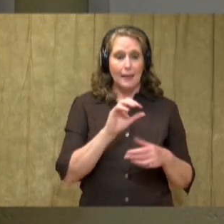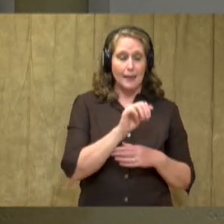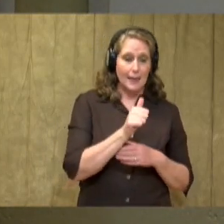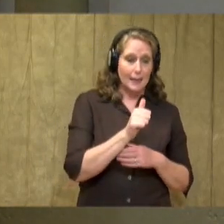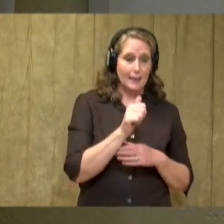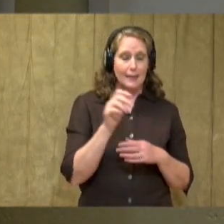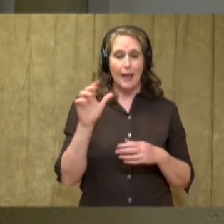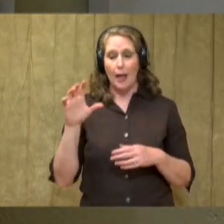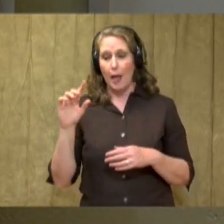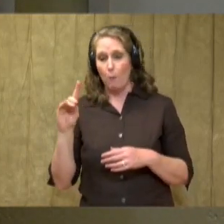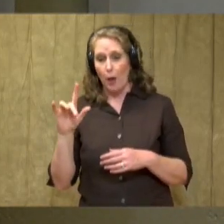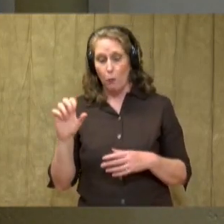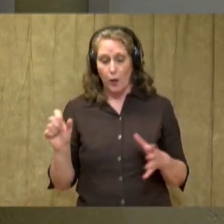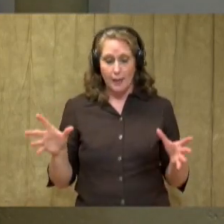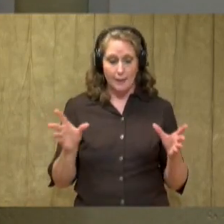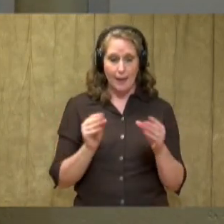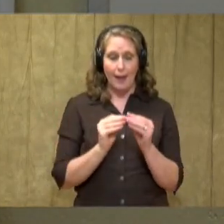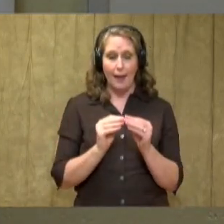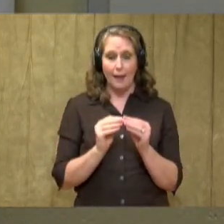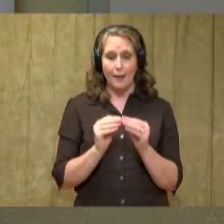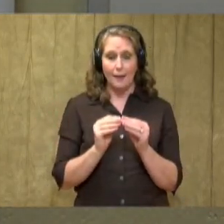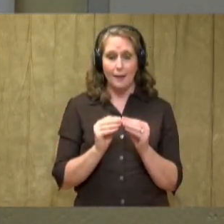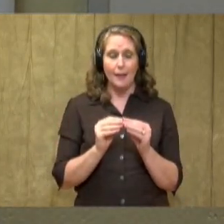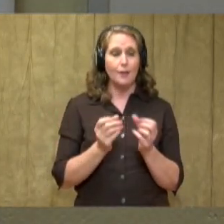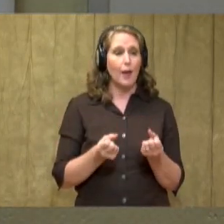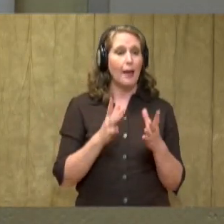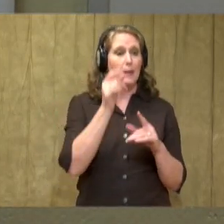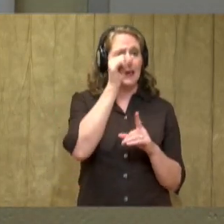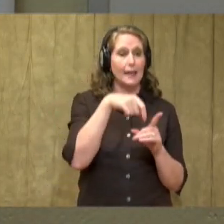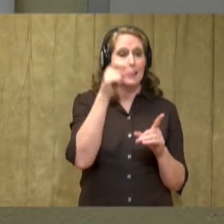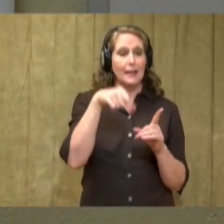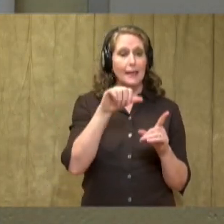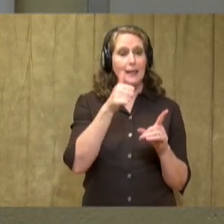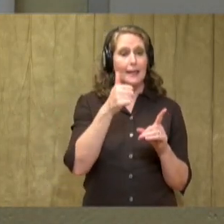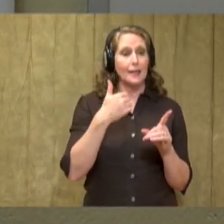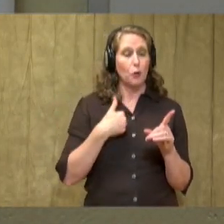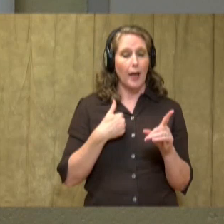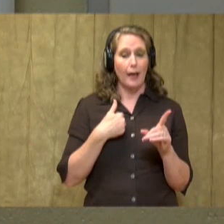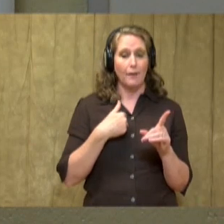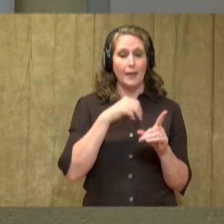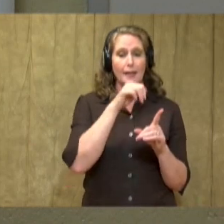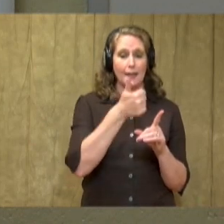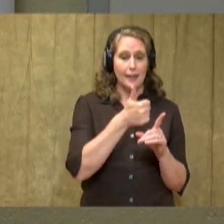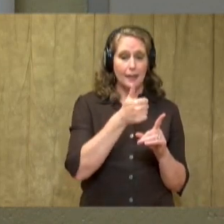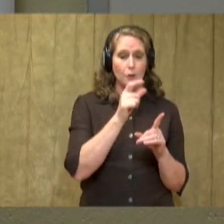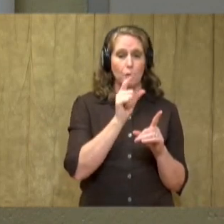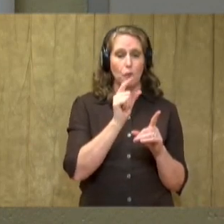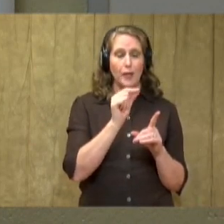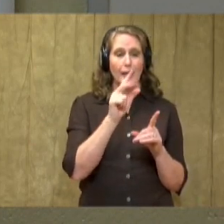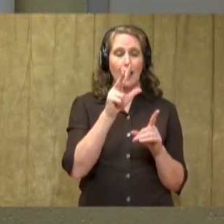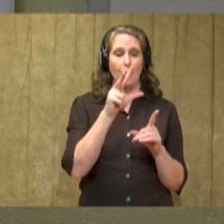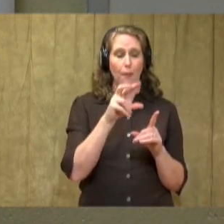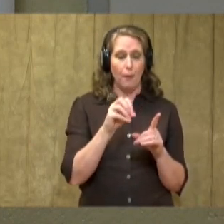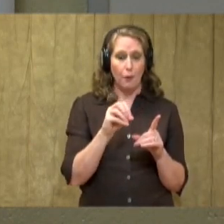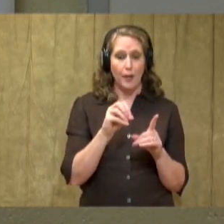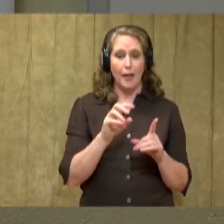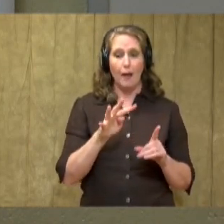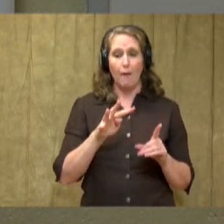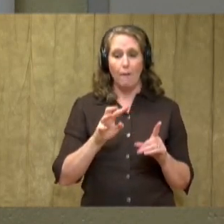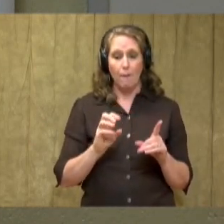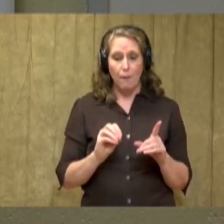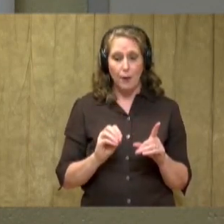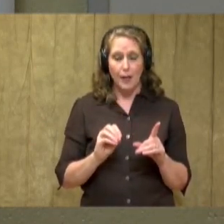tens and my ones. Let's count my tens. 10, 20,